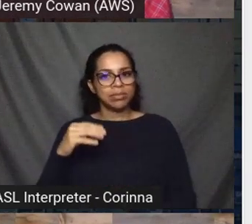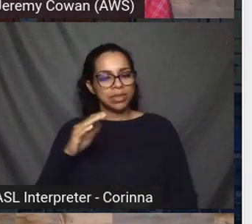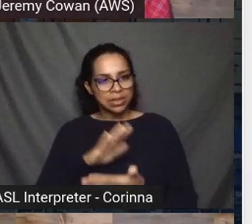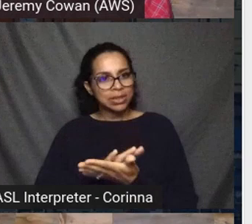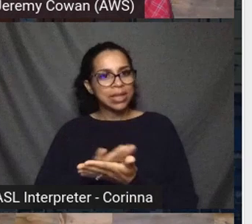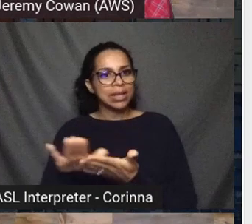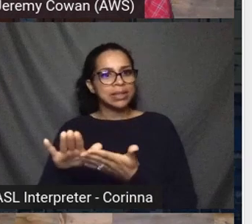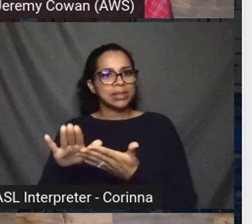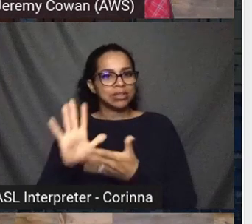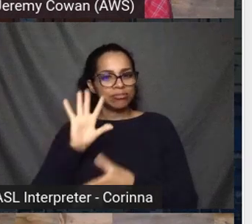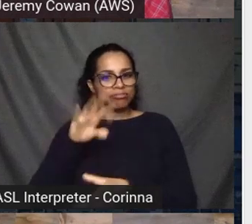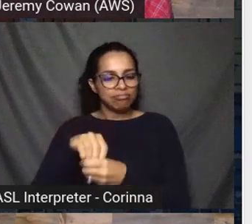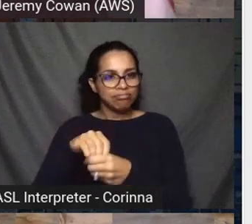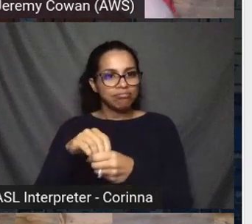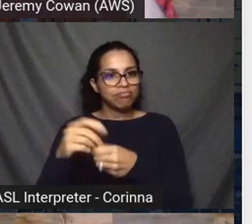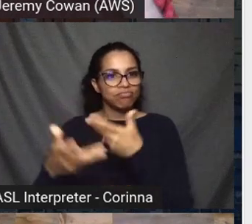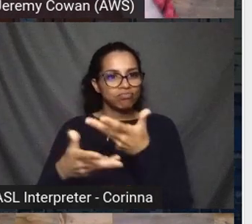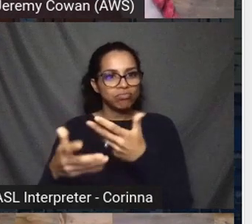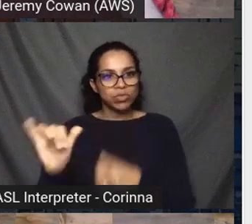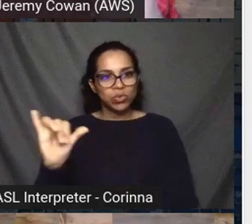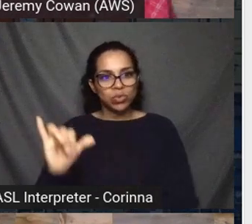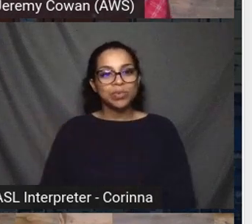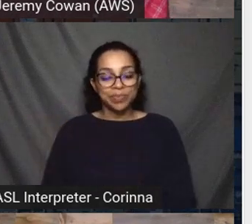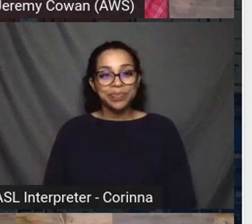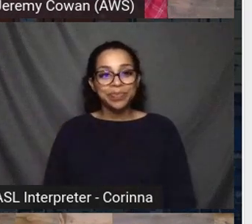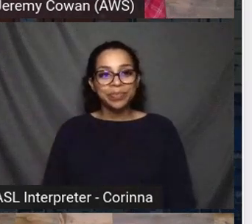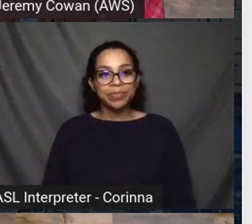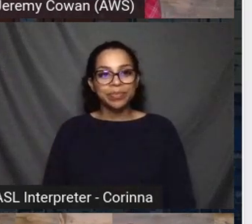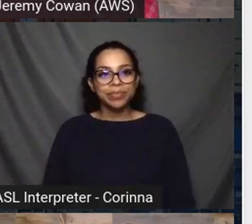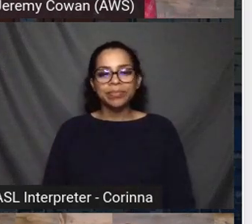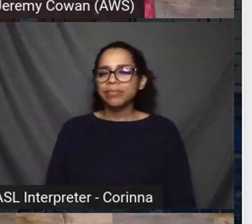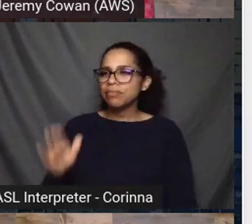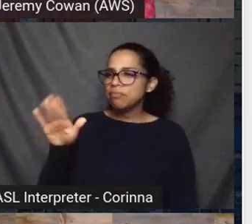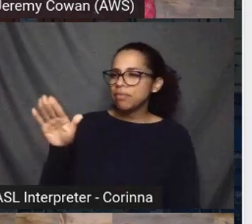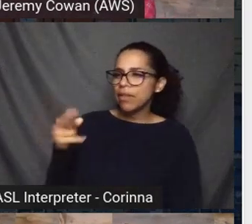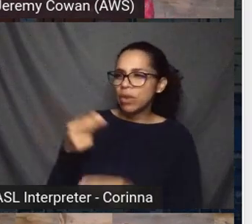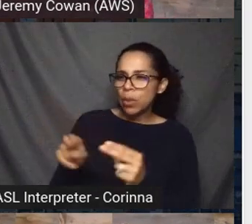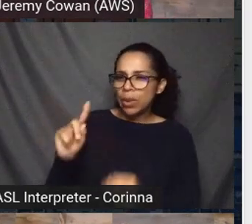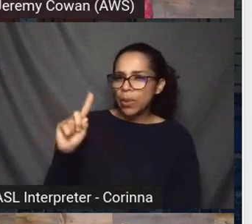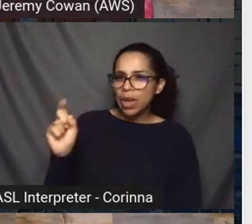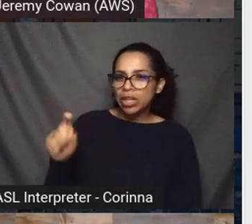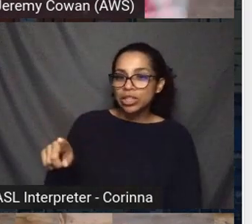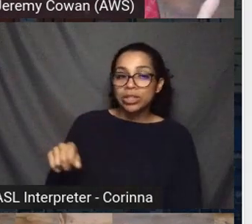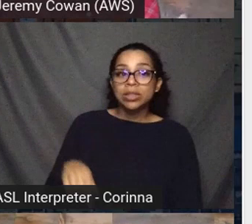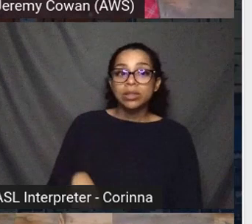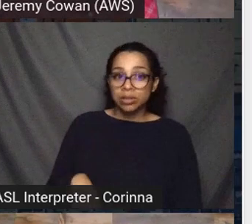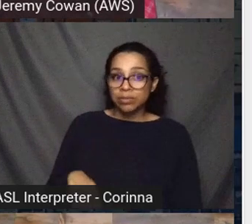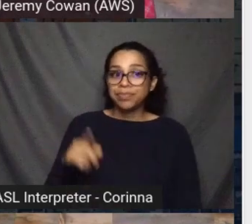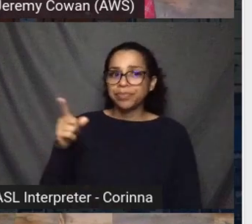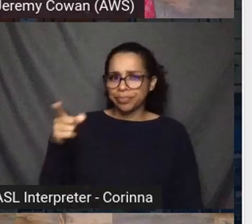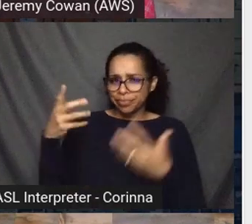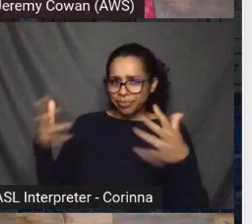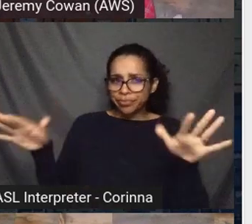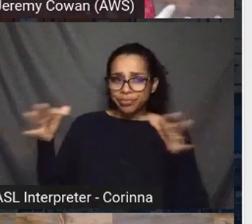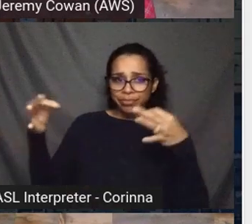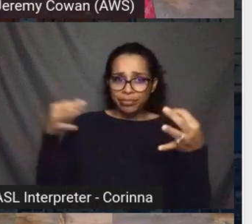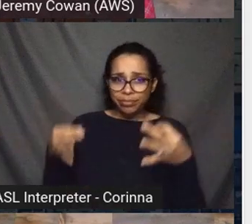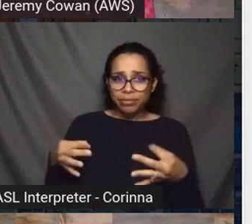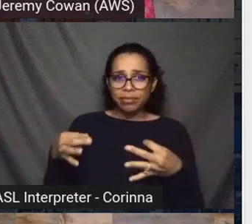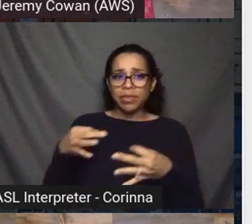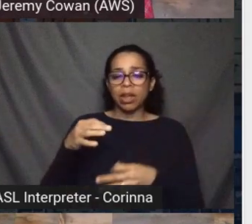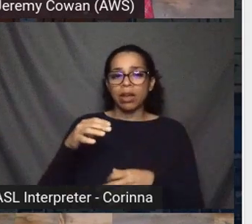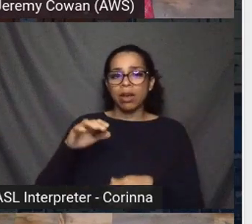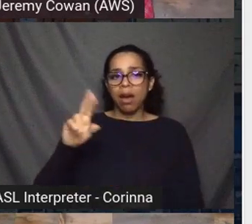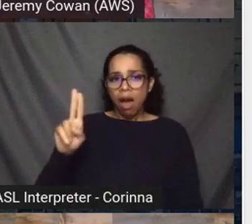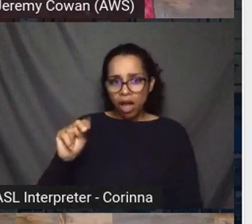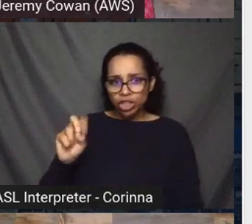contribute as well. Hey, Sheetal, I have a quick question. Sure. So you talked about underlay and overlay